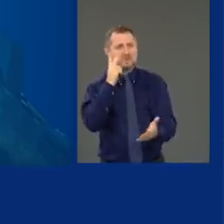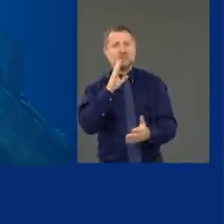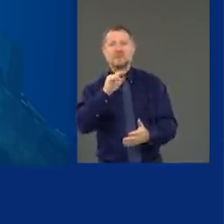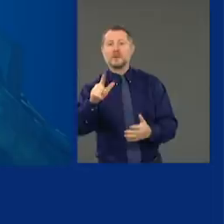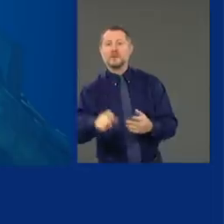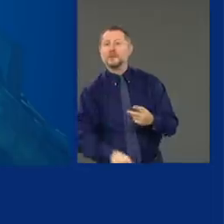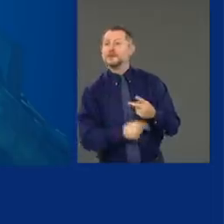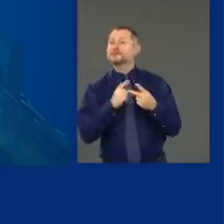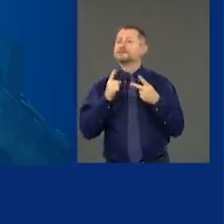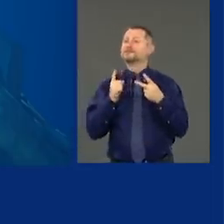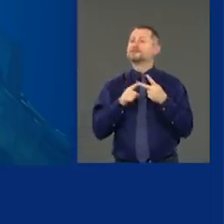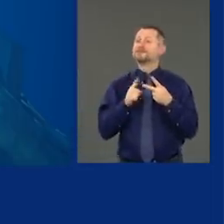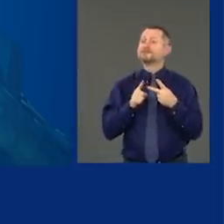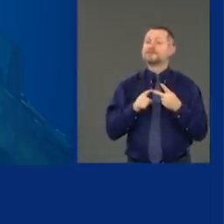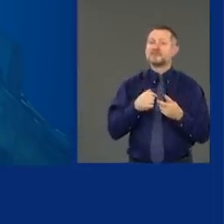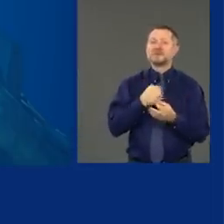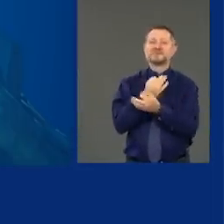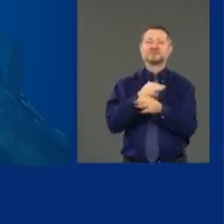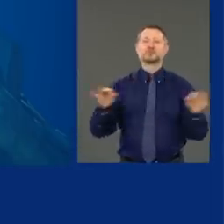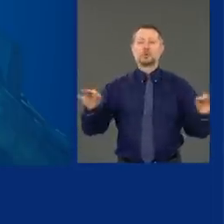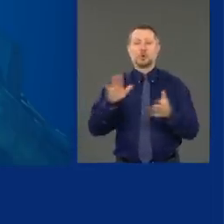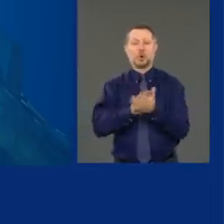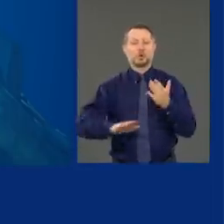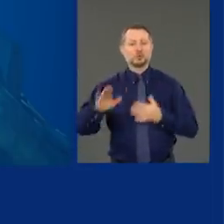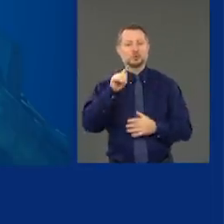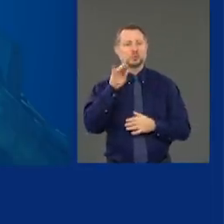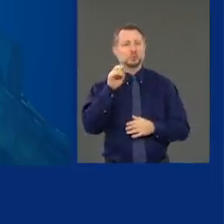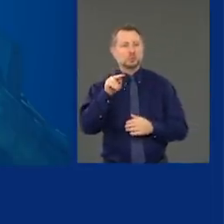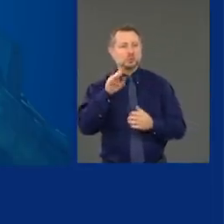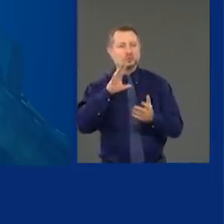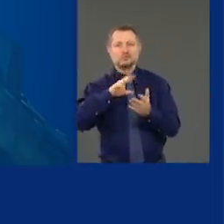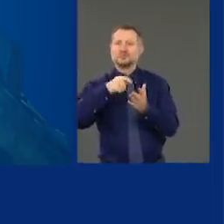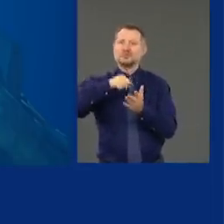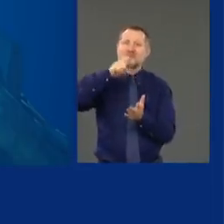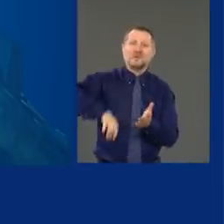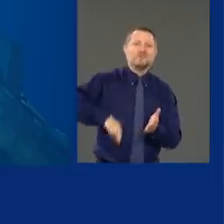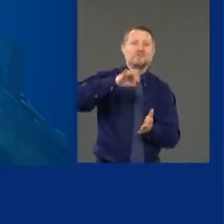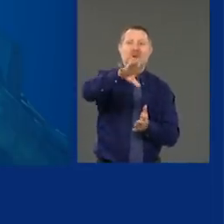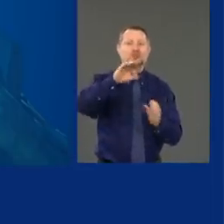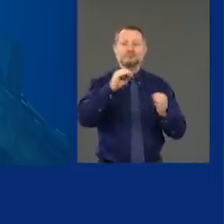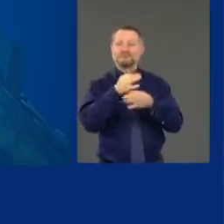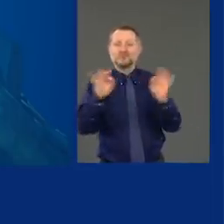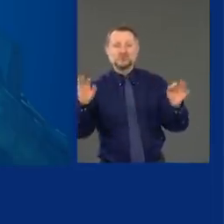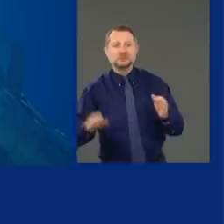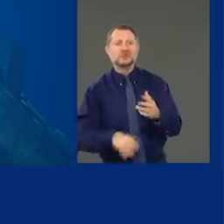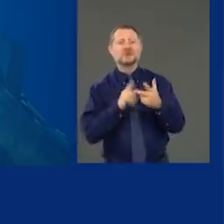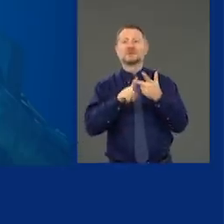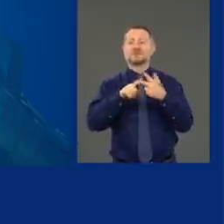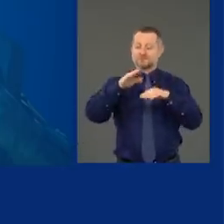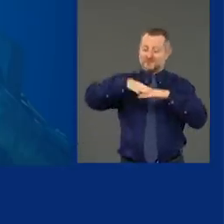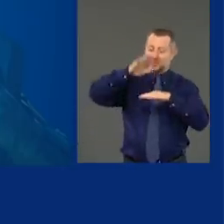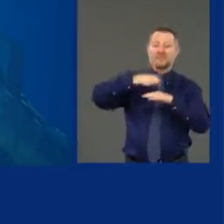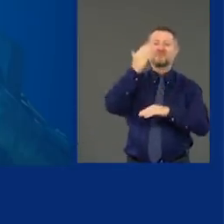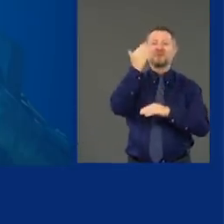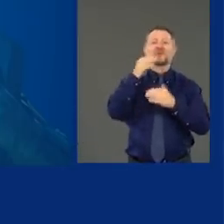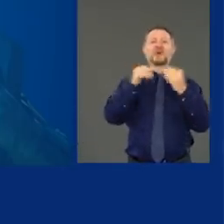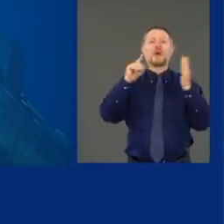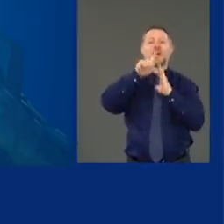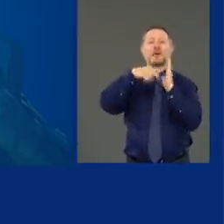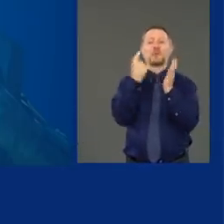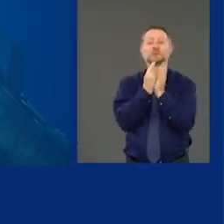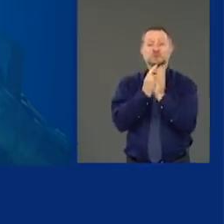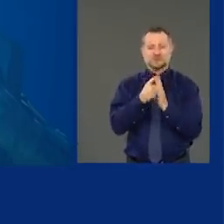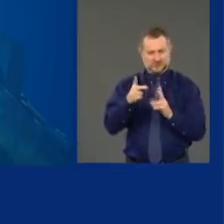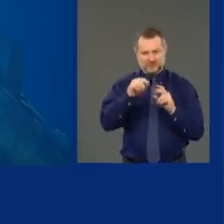nation. Free college tuition, minimum wage, $15, so people can actually live and